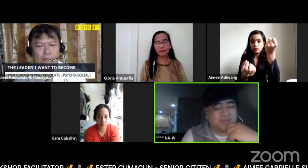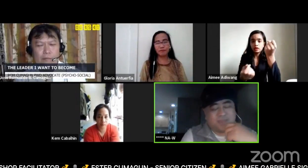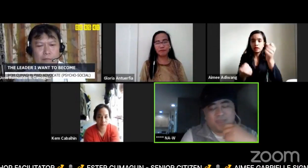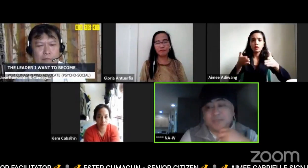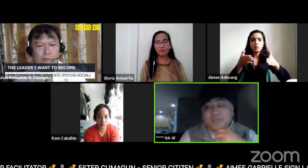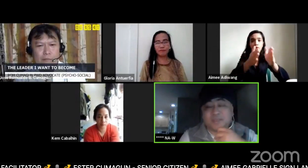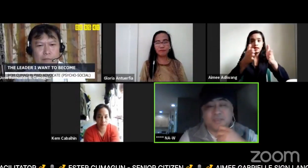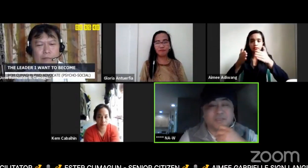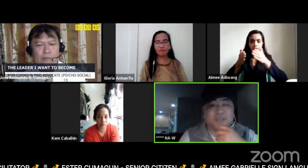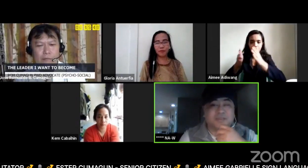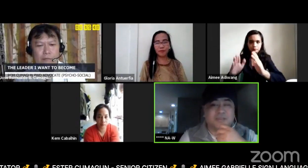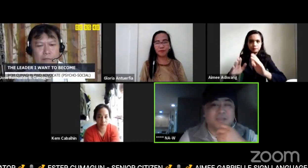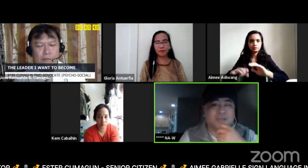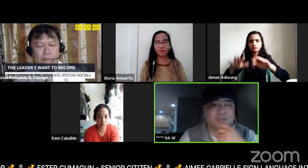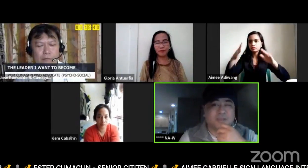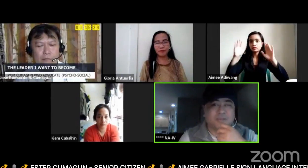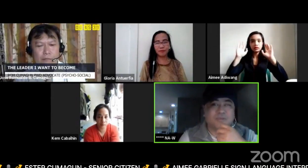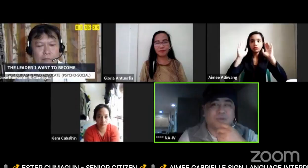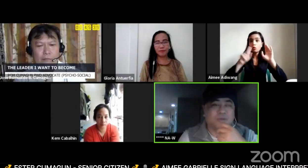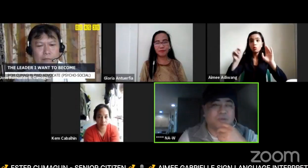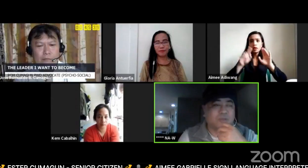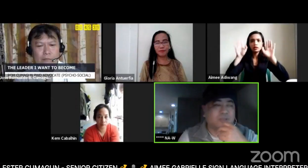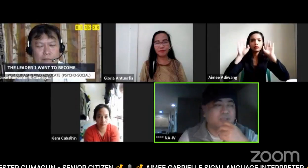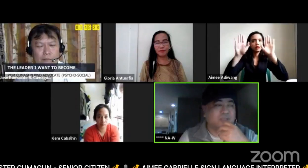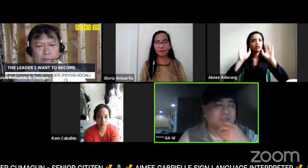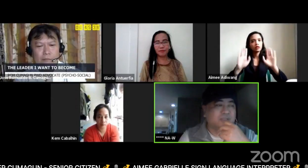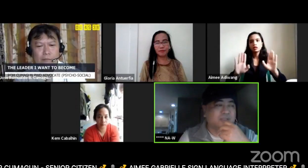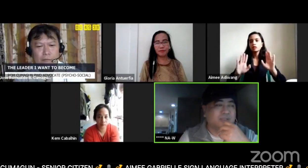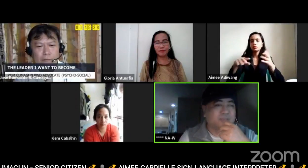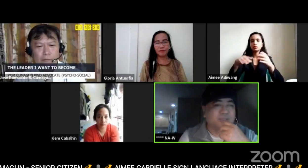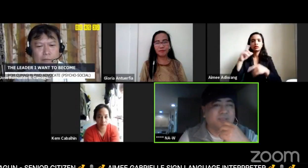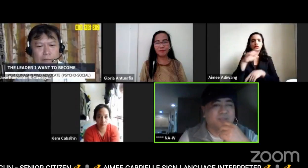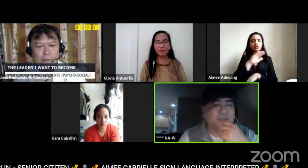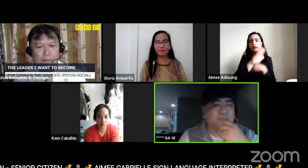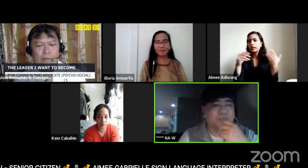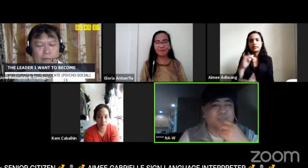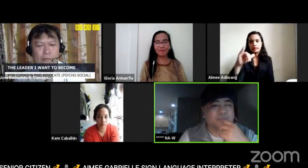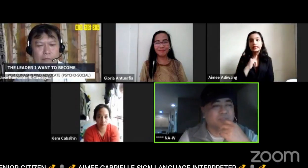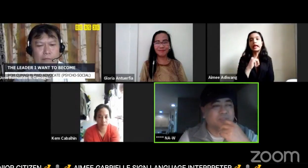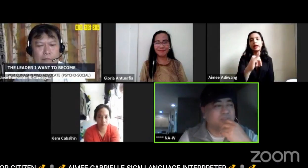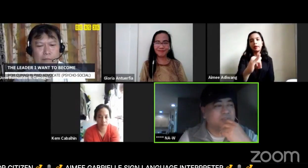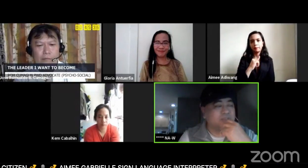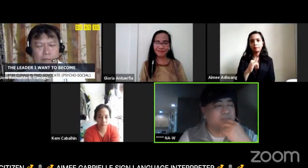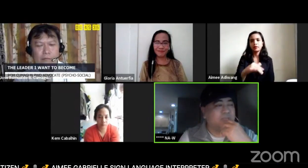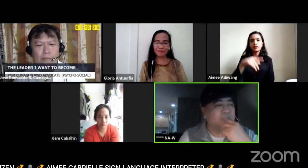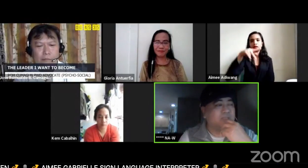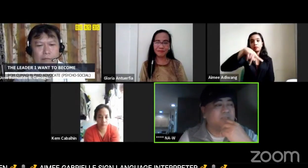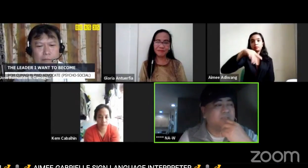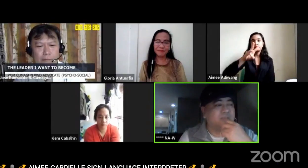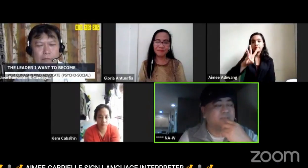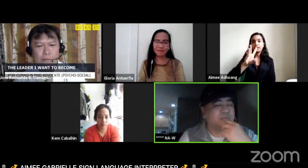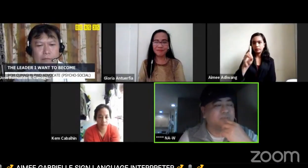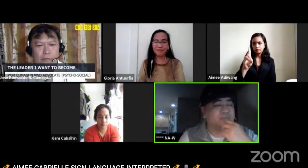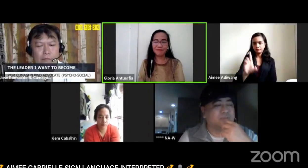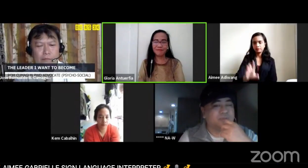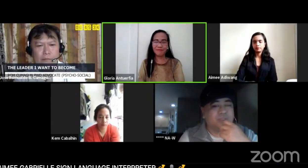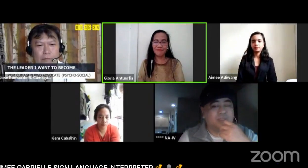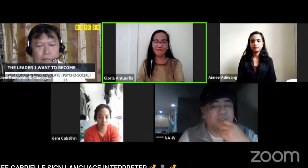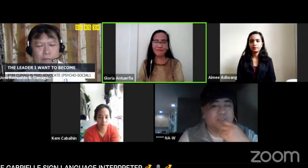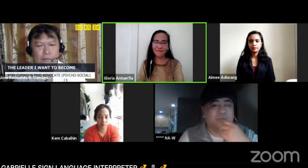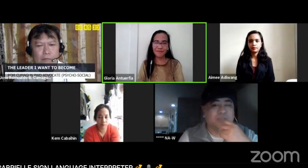way. And the amazing thing is that you are all like me, persons with disability.